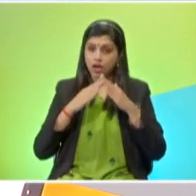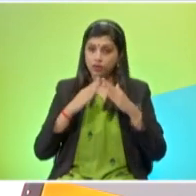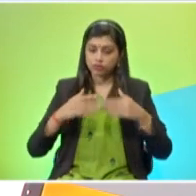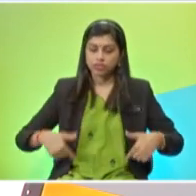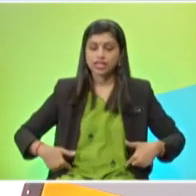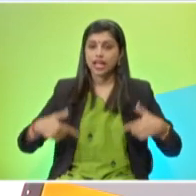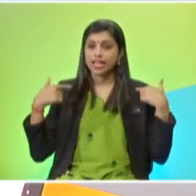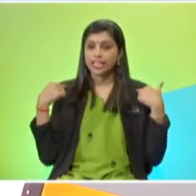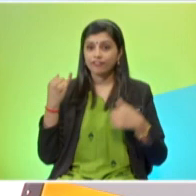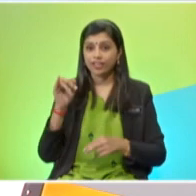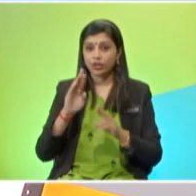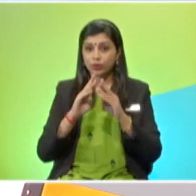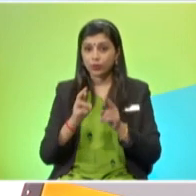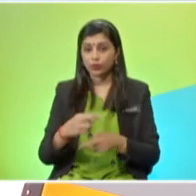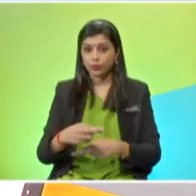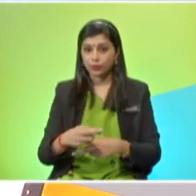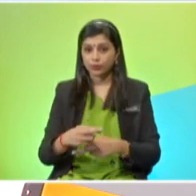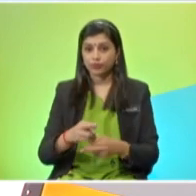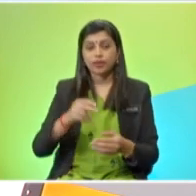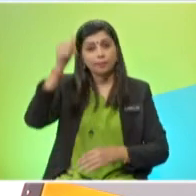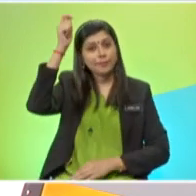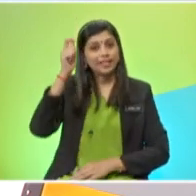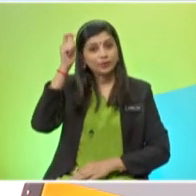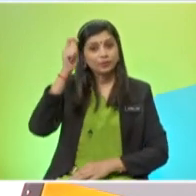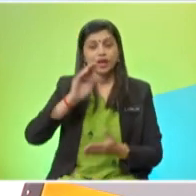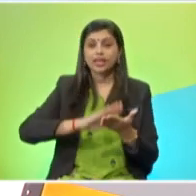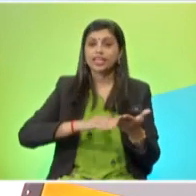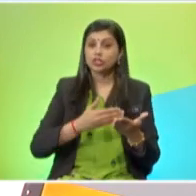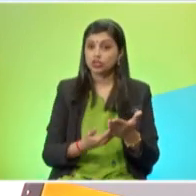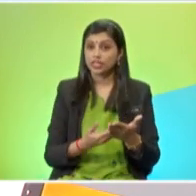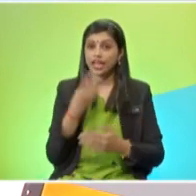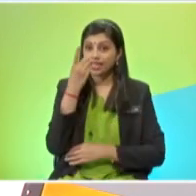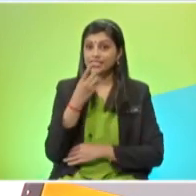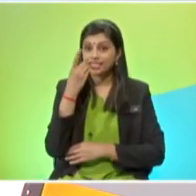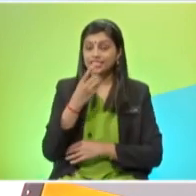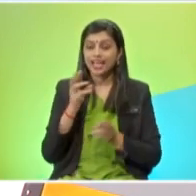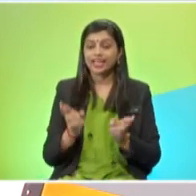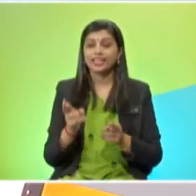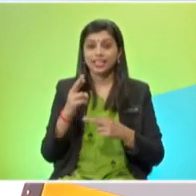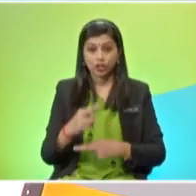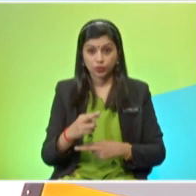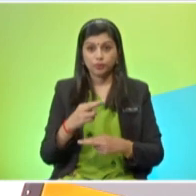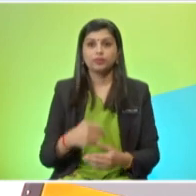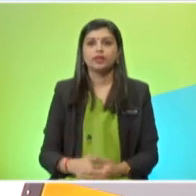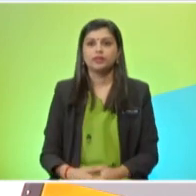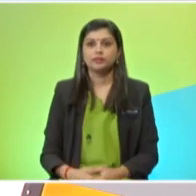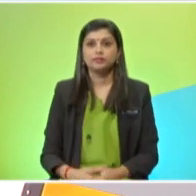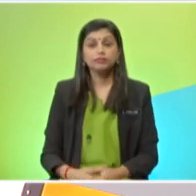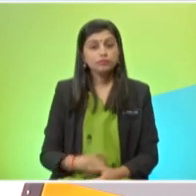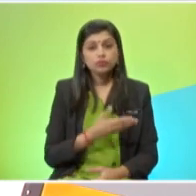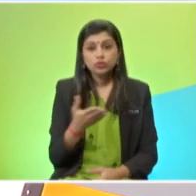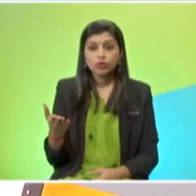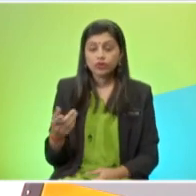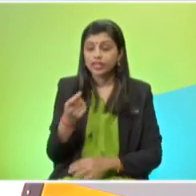bedroom, bathroom, kitchen, and dining rooms. And we also have learned about things that can be found in a